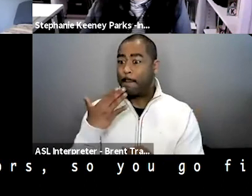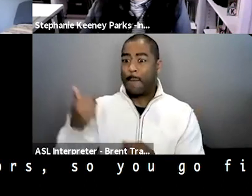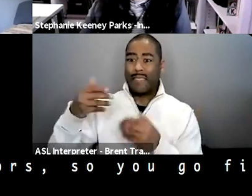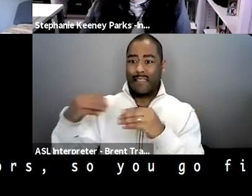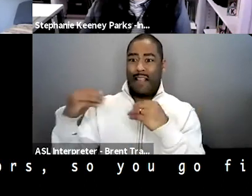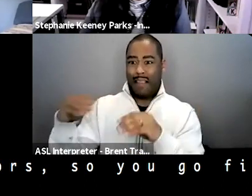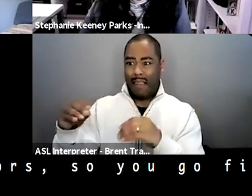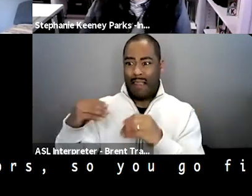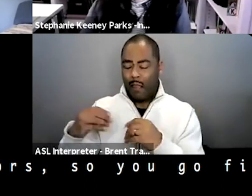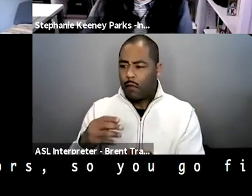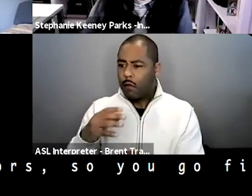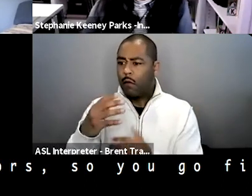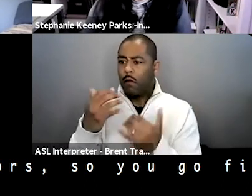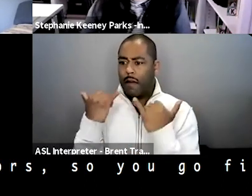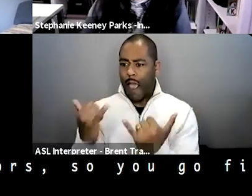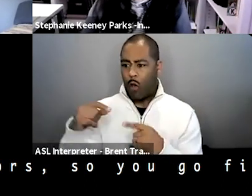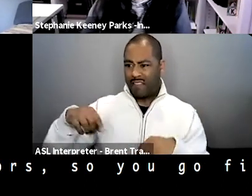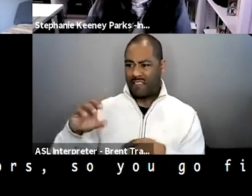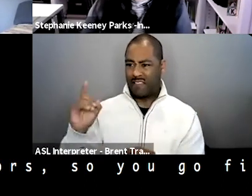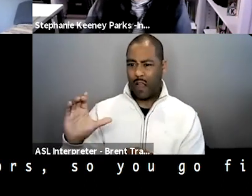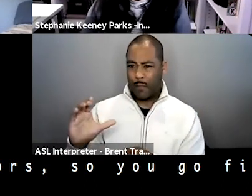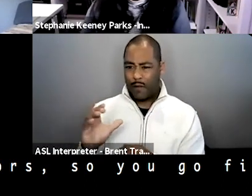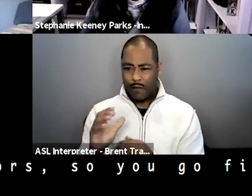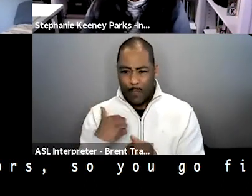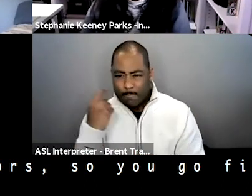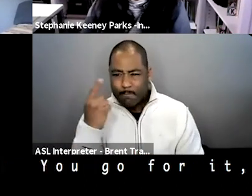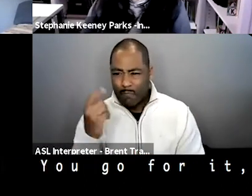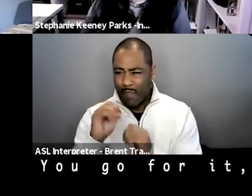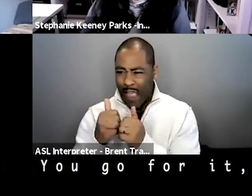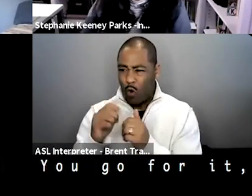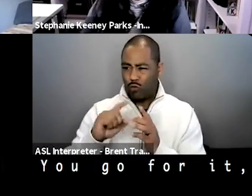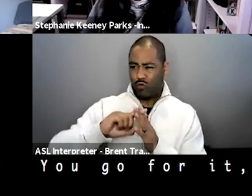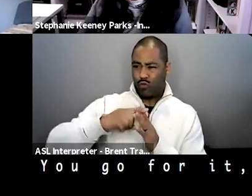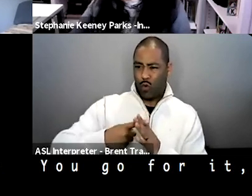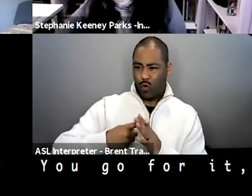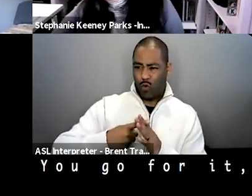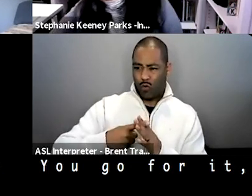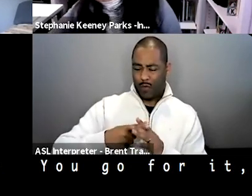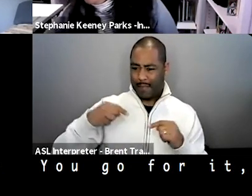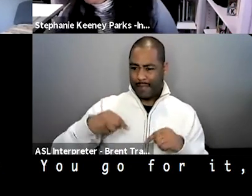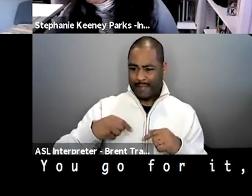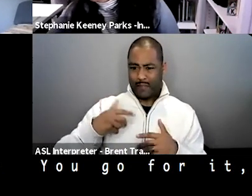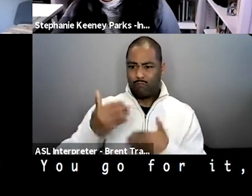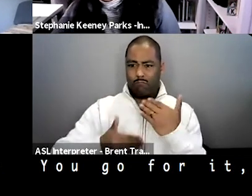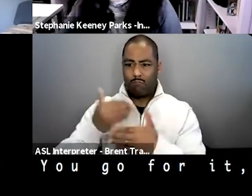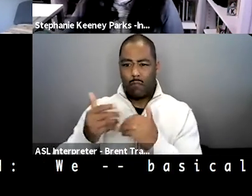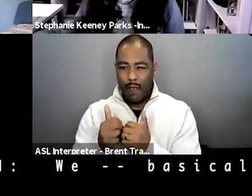Who did you say you were asking? Well, I'm asking the directors. So you go figure.